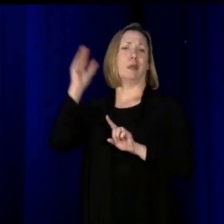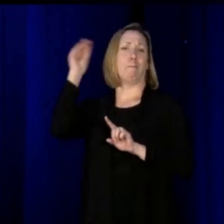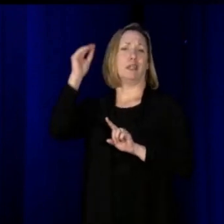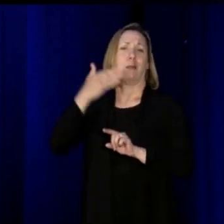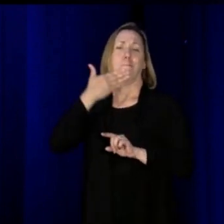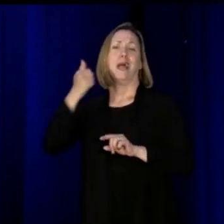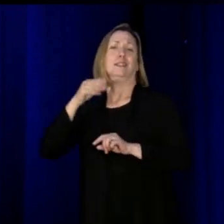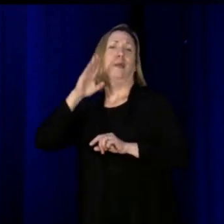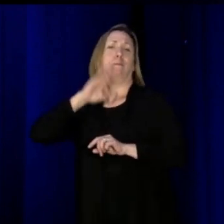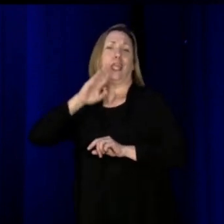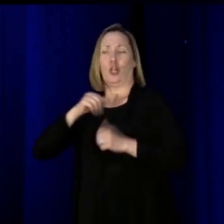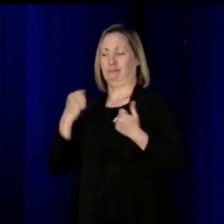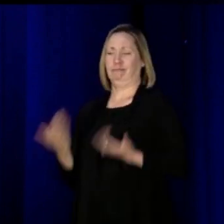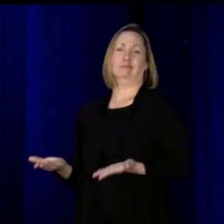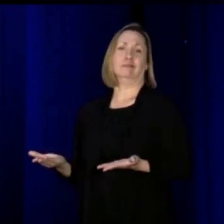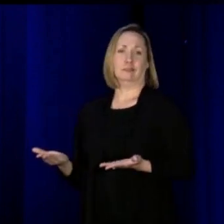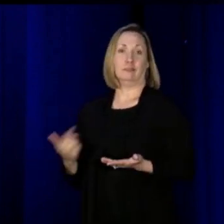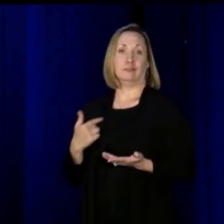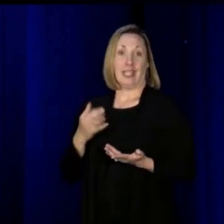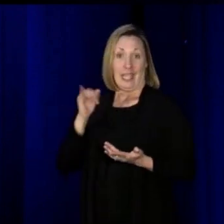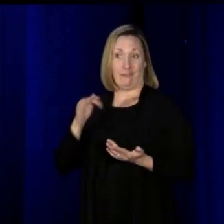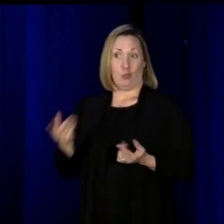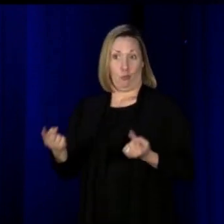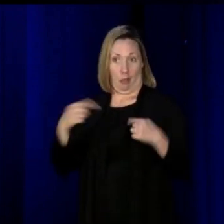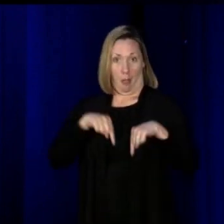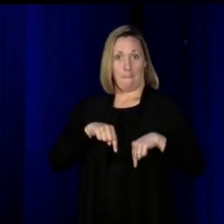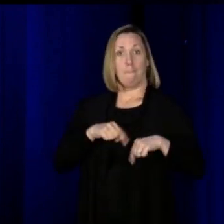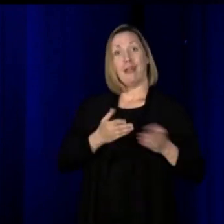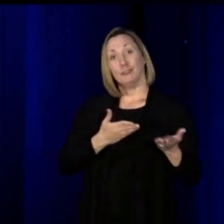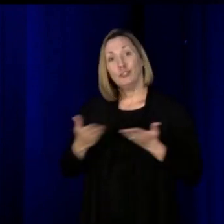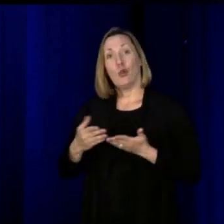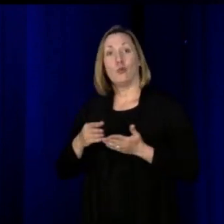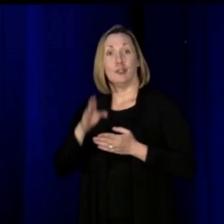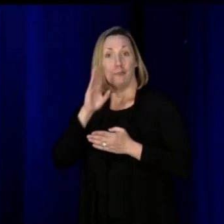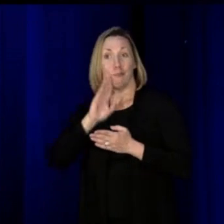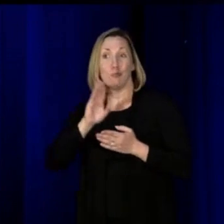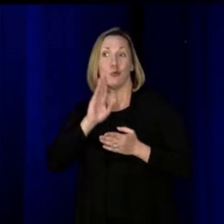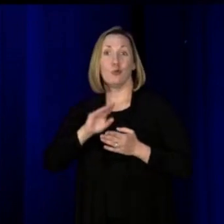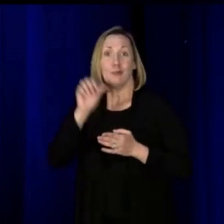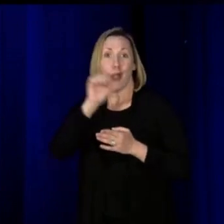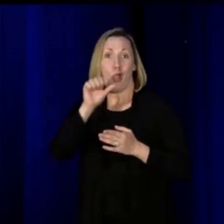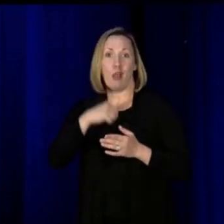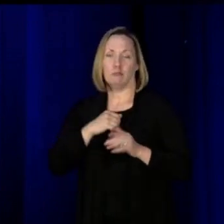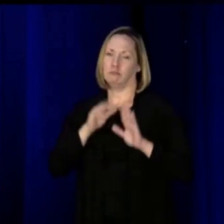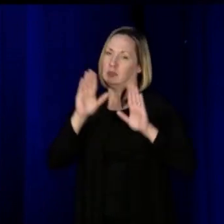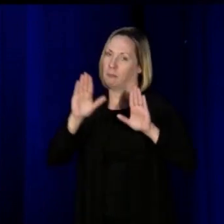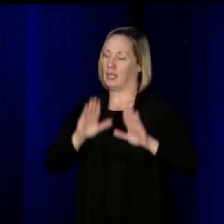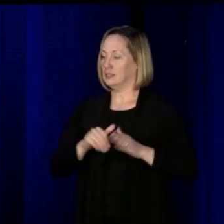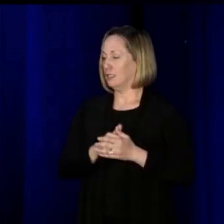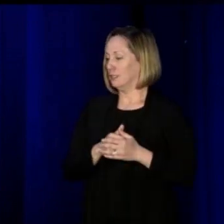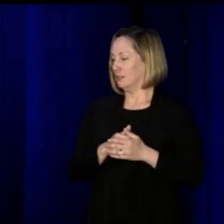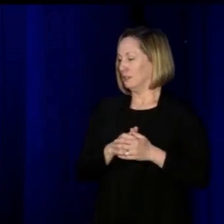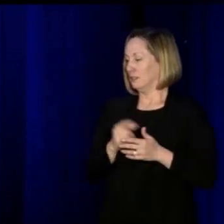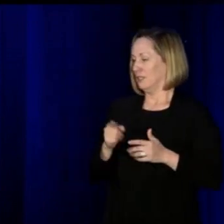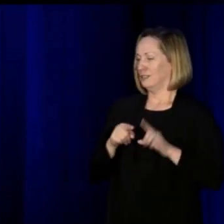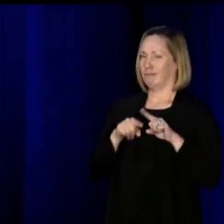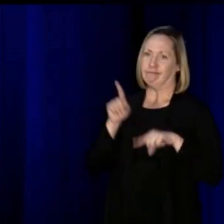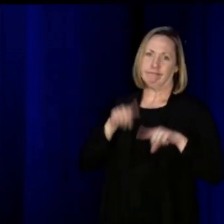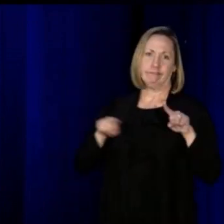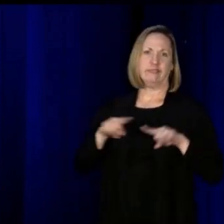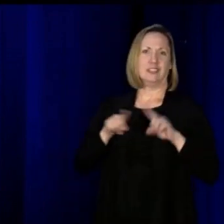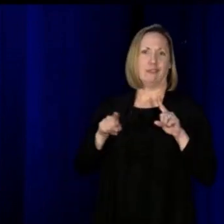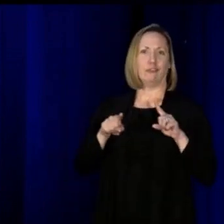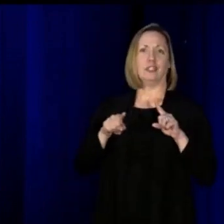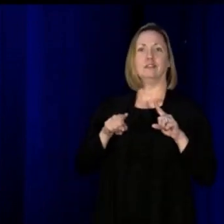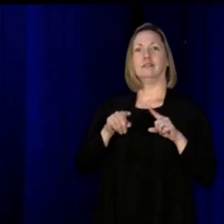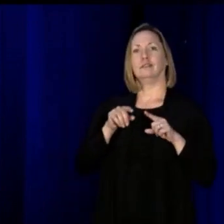around, I can take you to the brewery. It's amazing. They do some barrel-aged beers that they are super